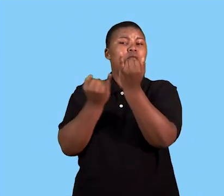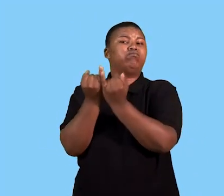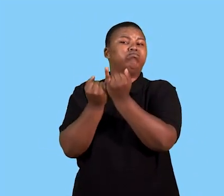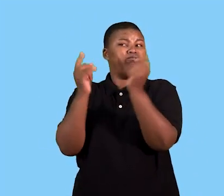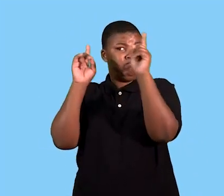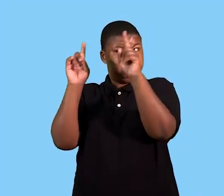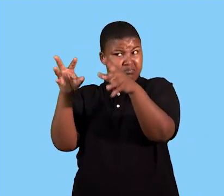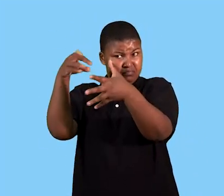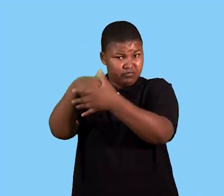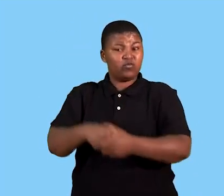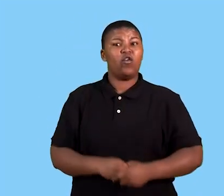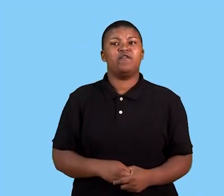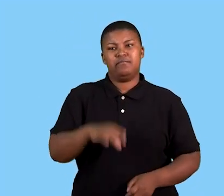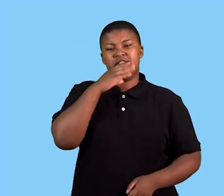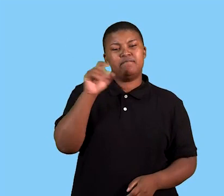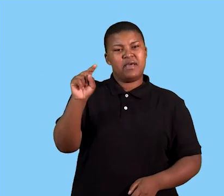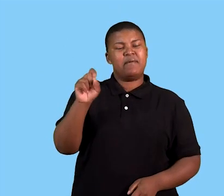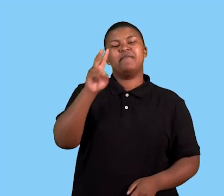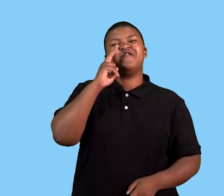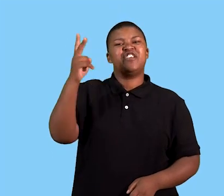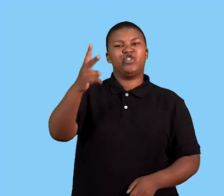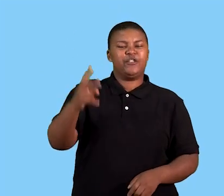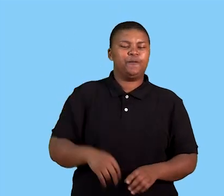obviously this then will be her vision.